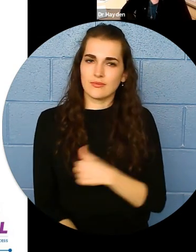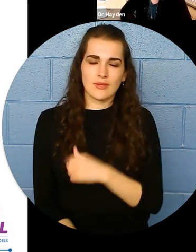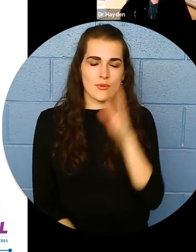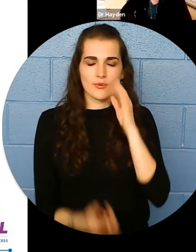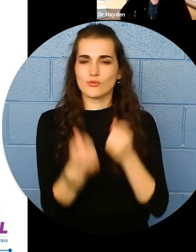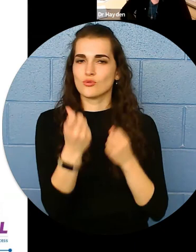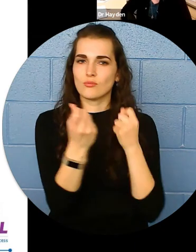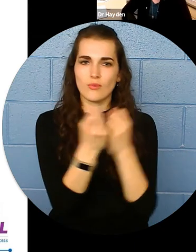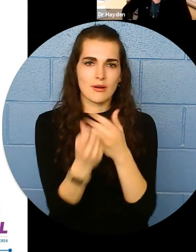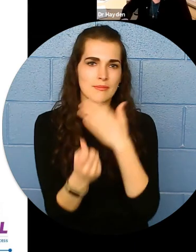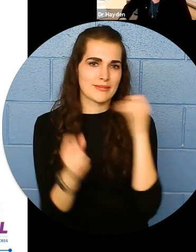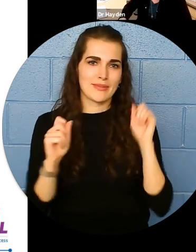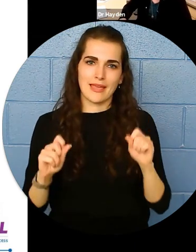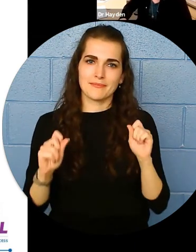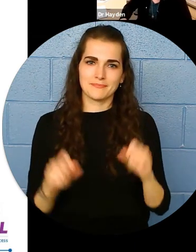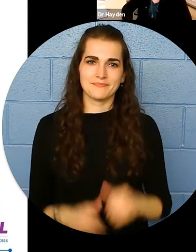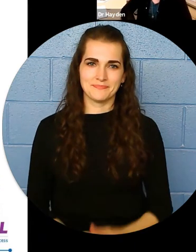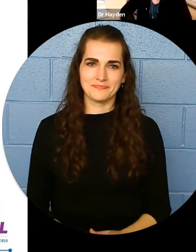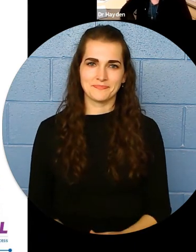in the best way that we can.